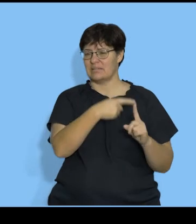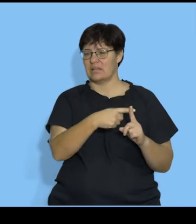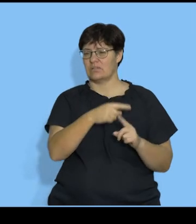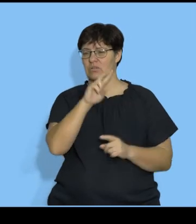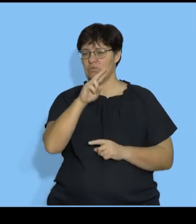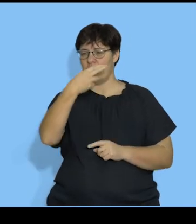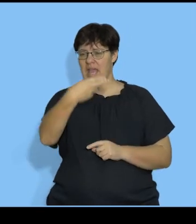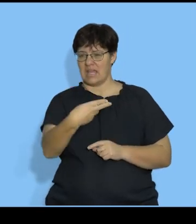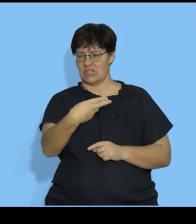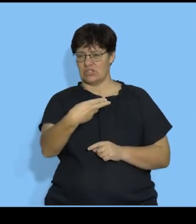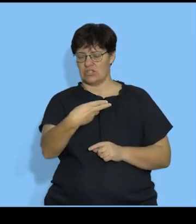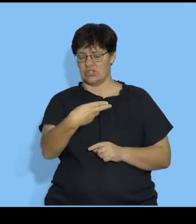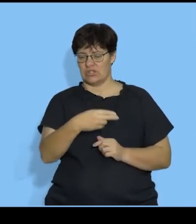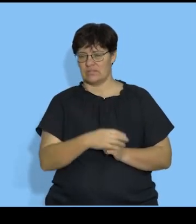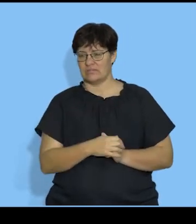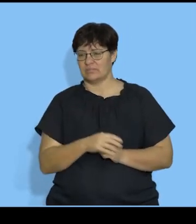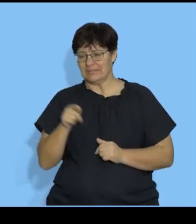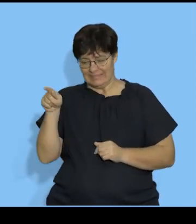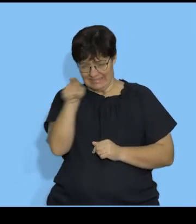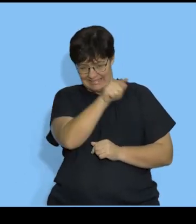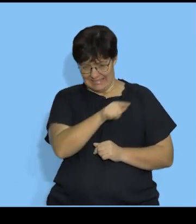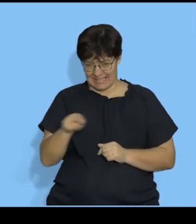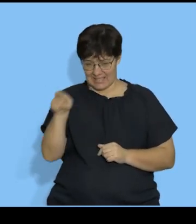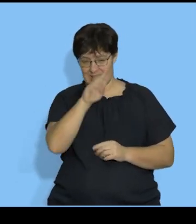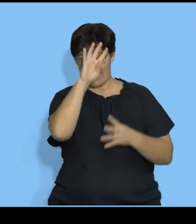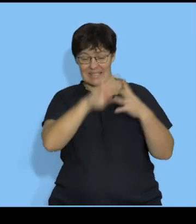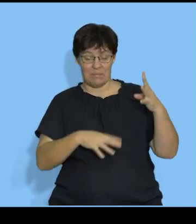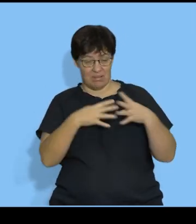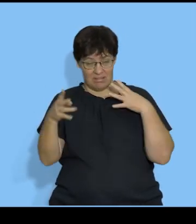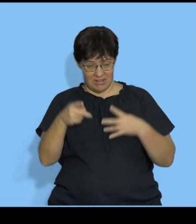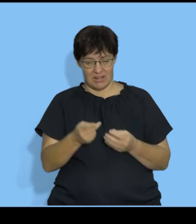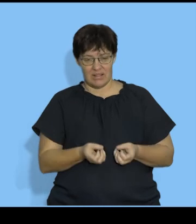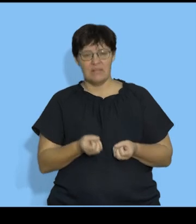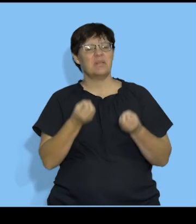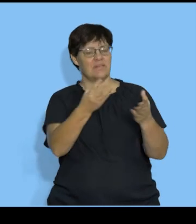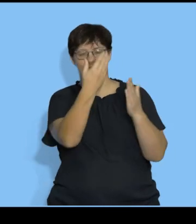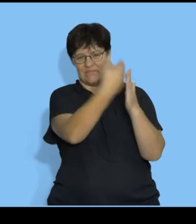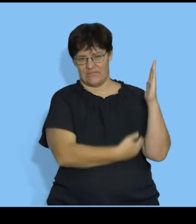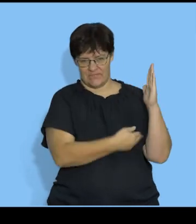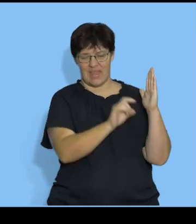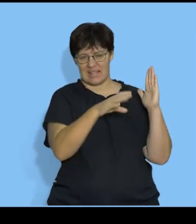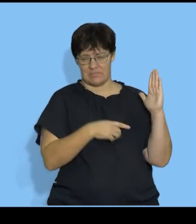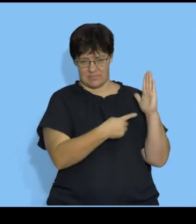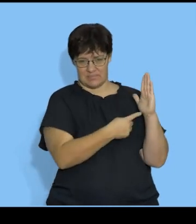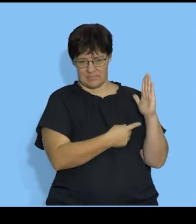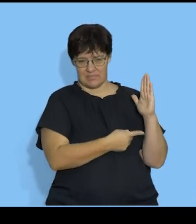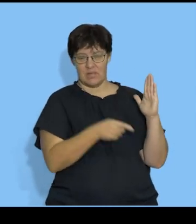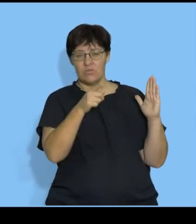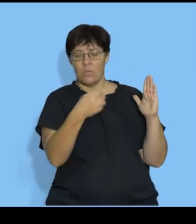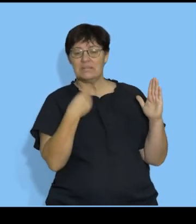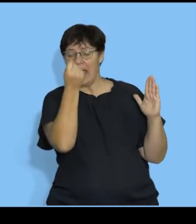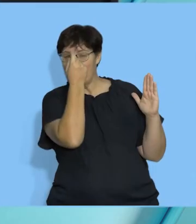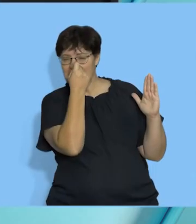that we're talking about. So this table will actually be given, you know, even in an exam. Yours is just to